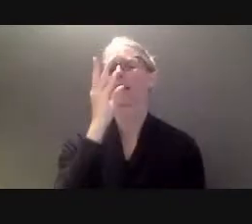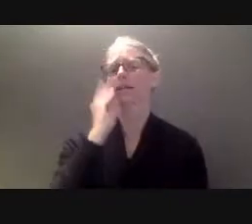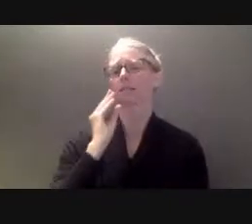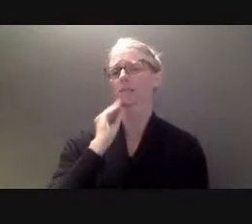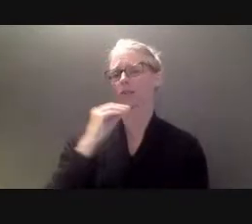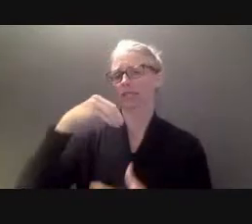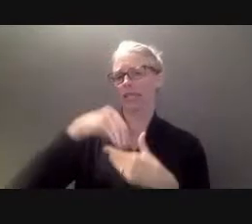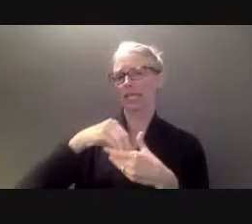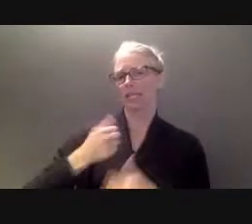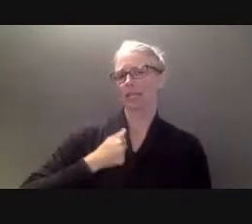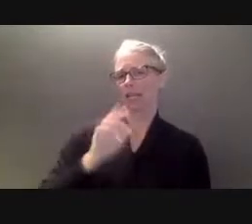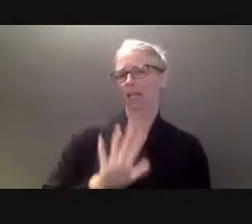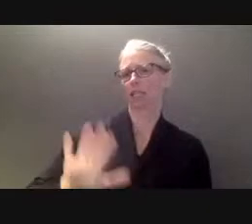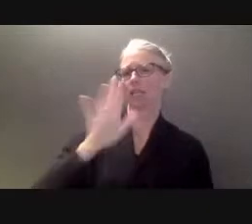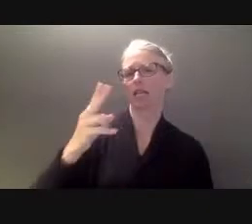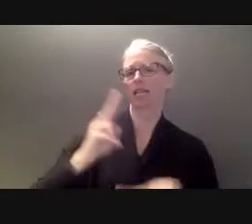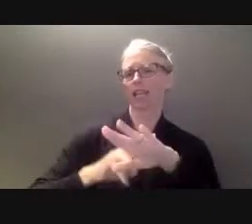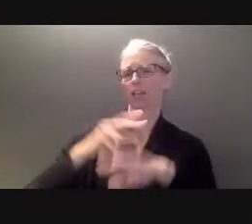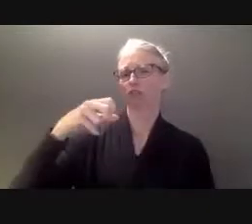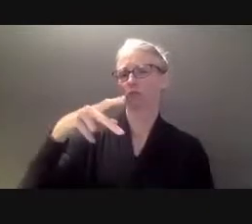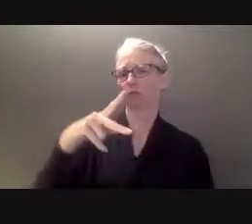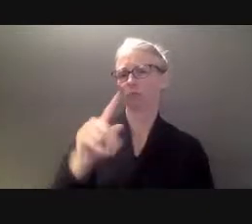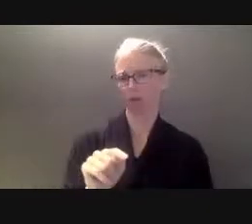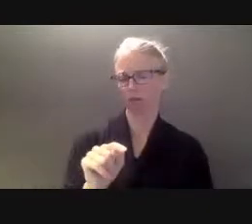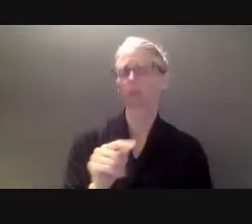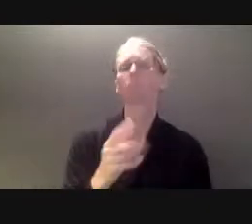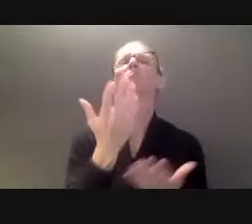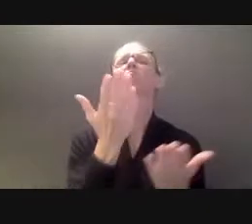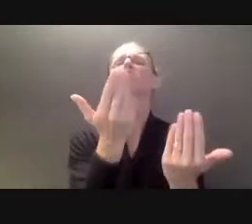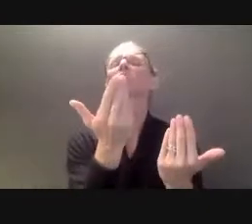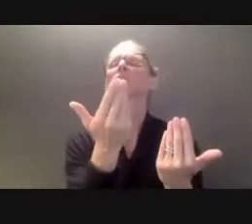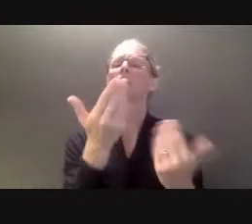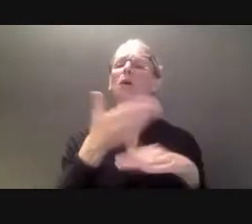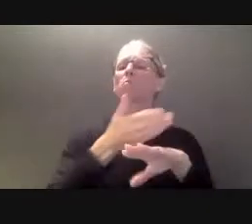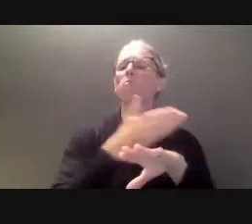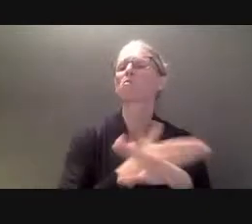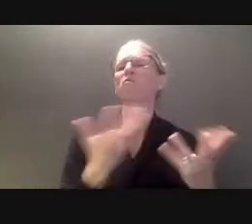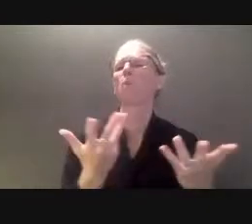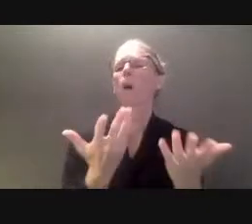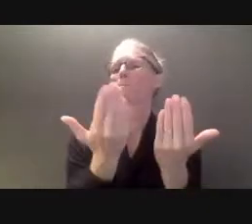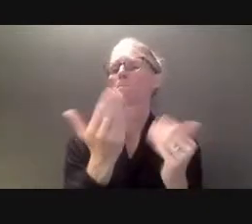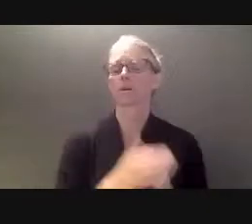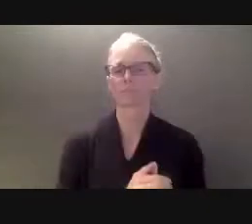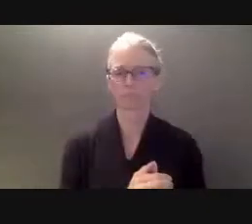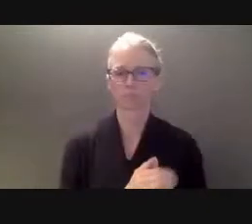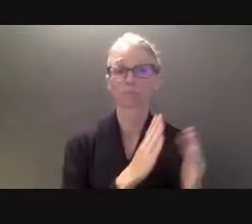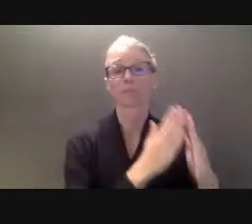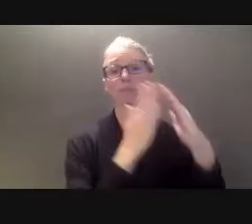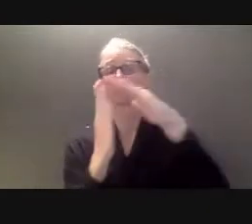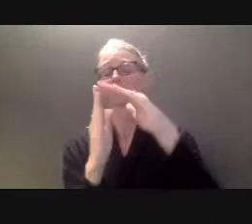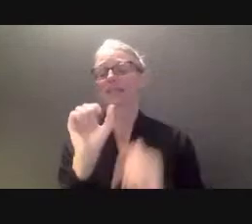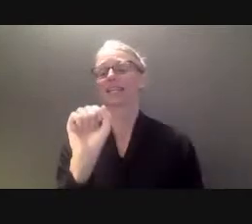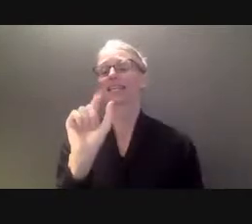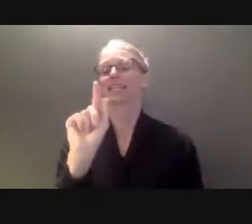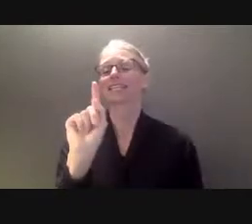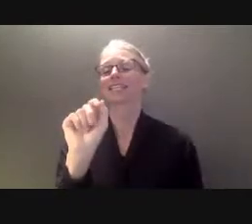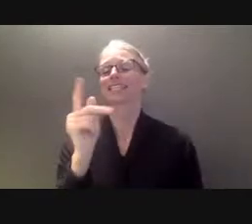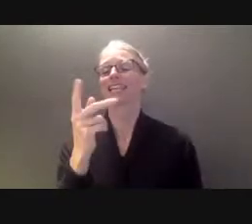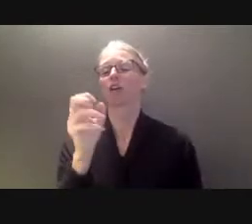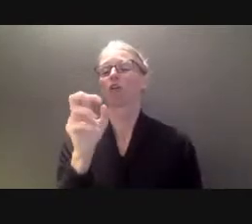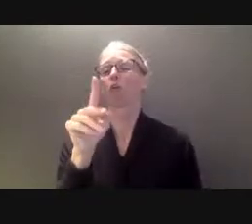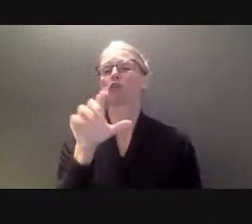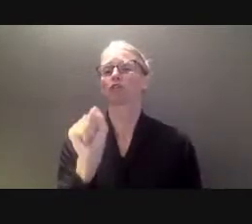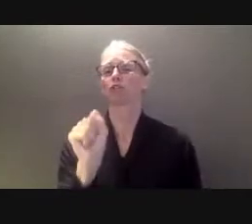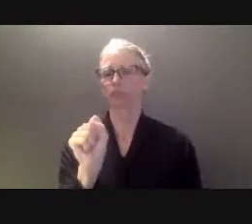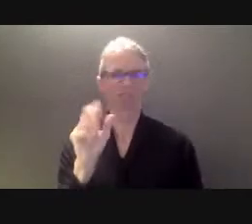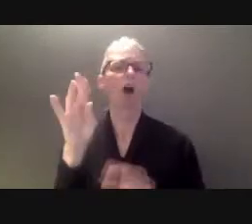like to see improve in their park visits. Our stakeholder meetings are ongoing, where we solicit feedback from a group of people with